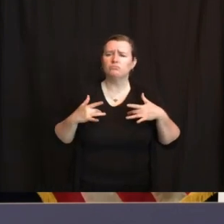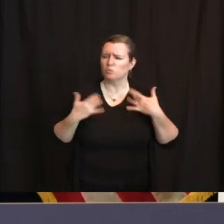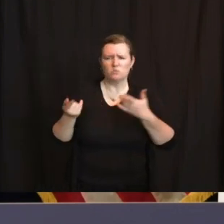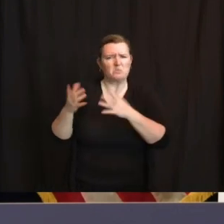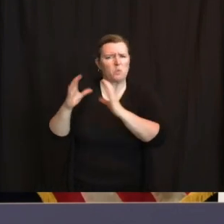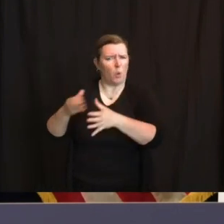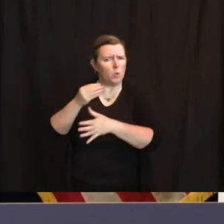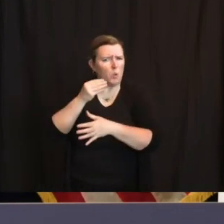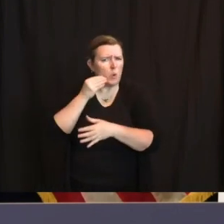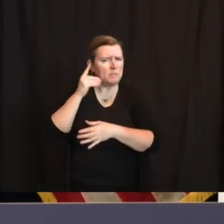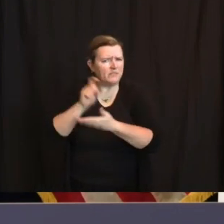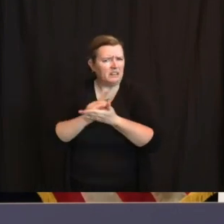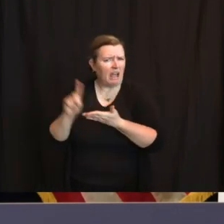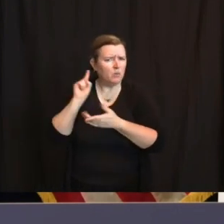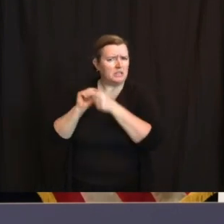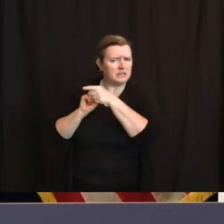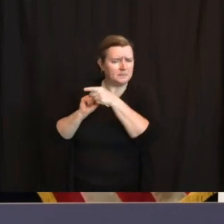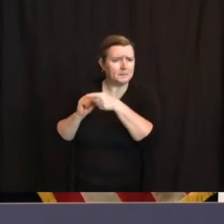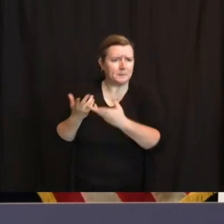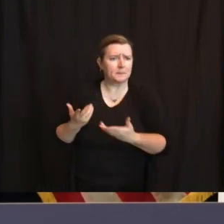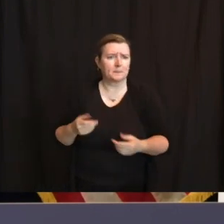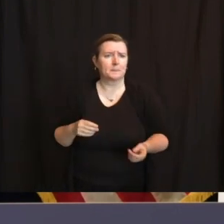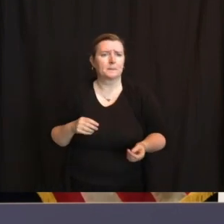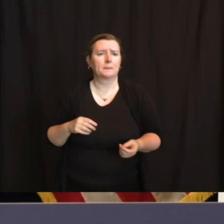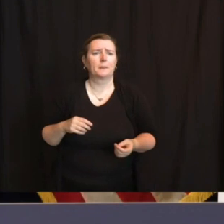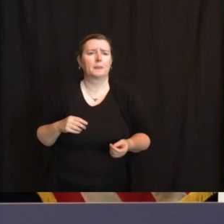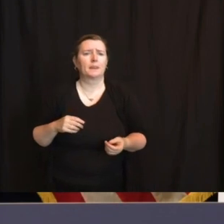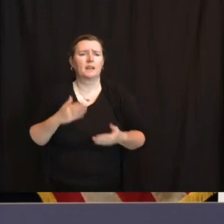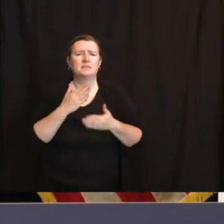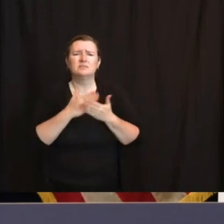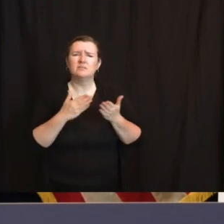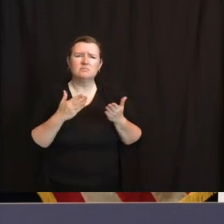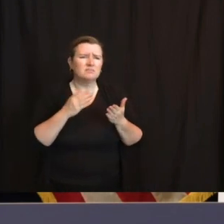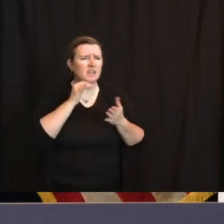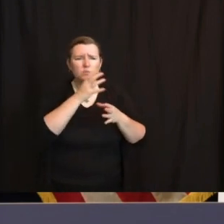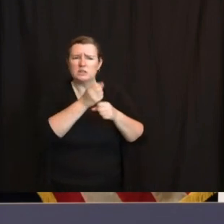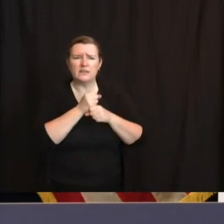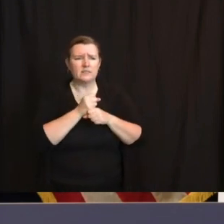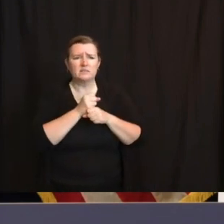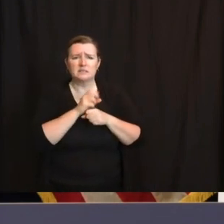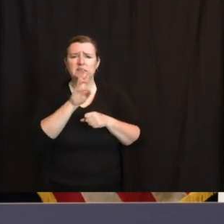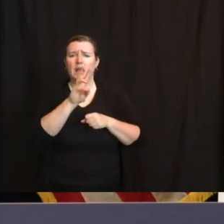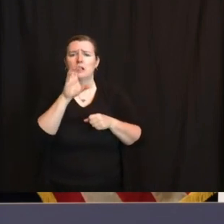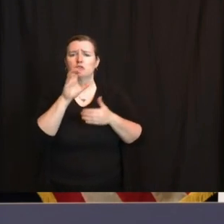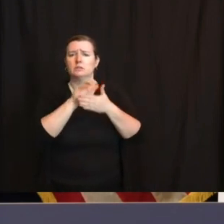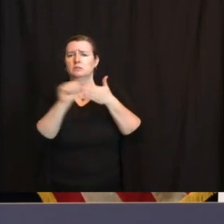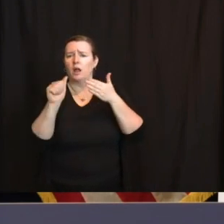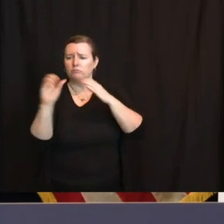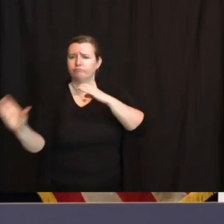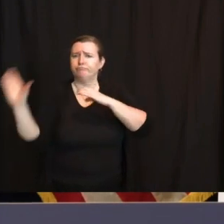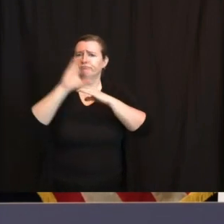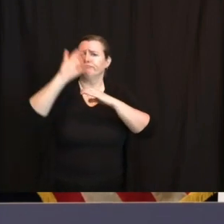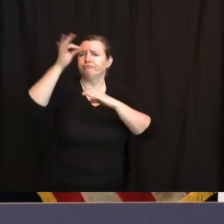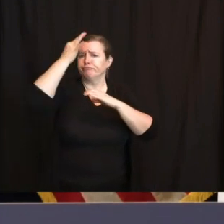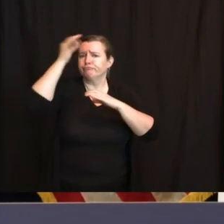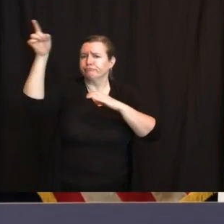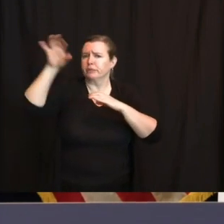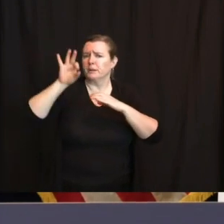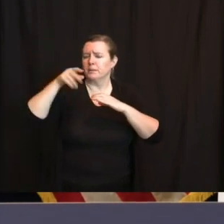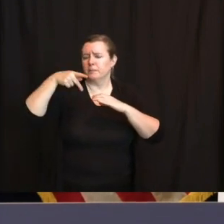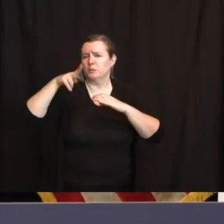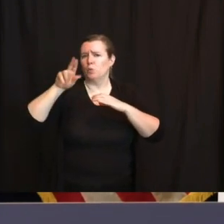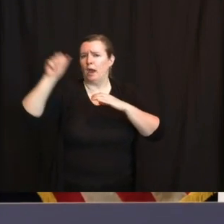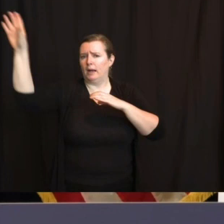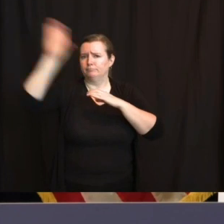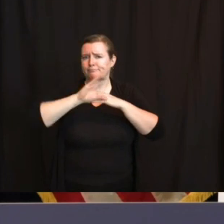until there is a vaccine? Is there still an 8 p.m. curfew in place? And can people visit family members in person?